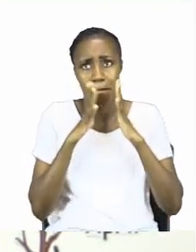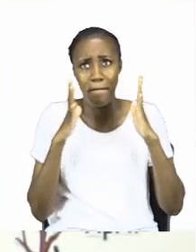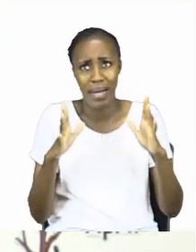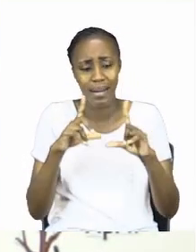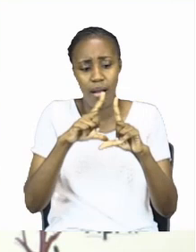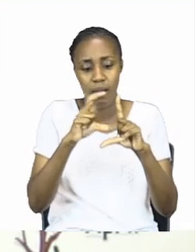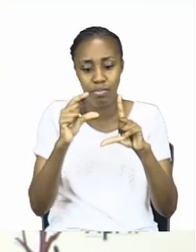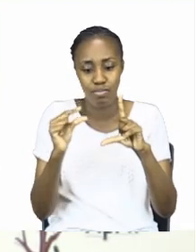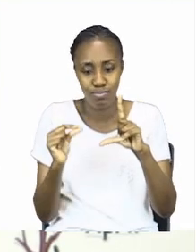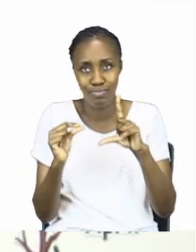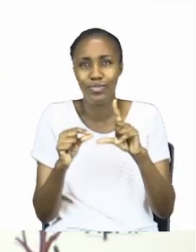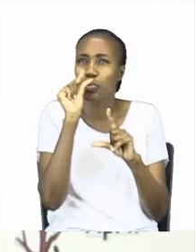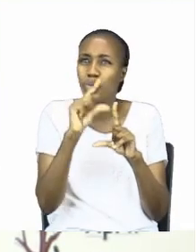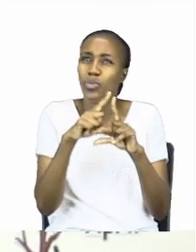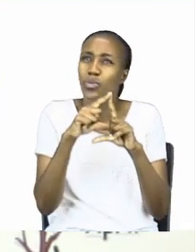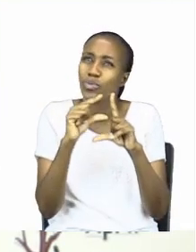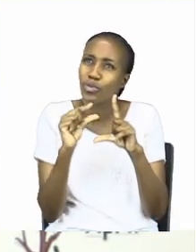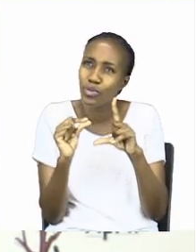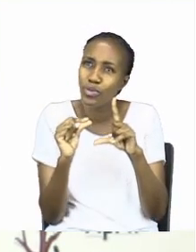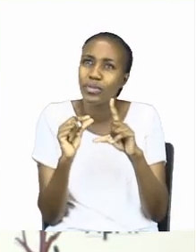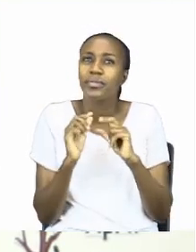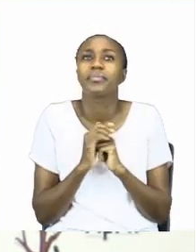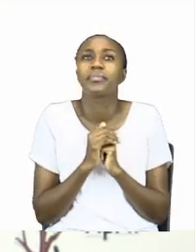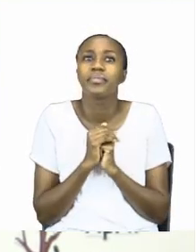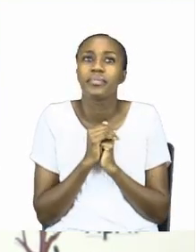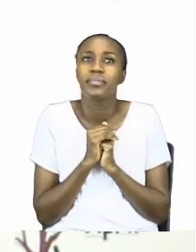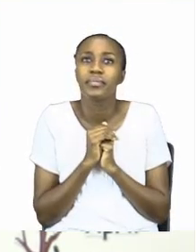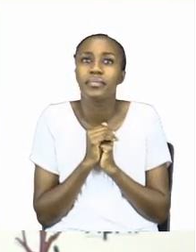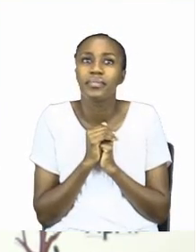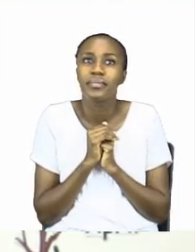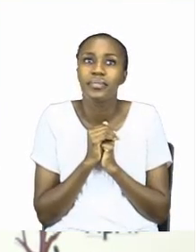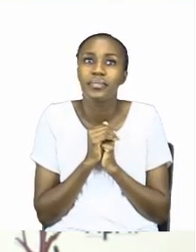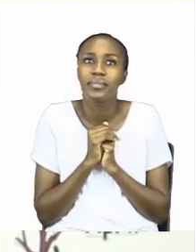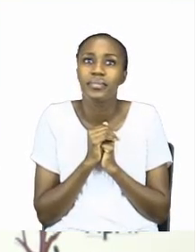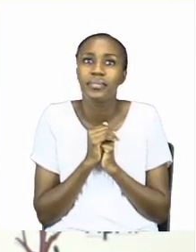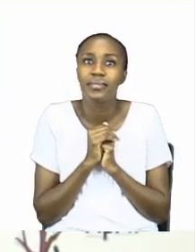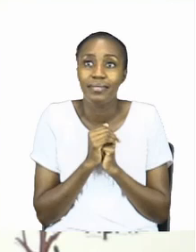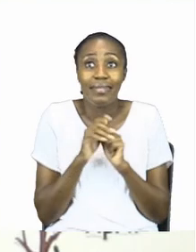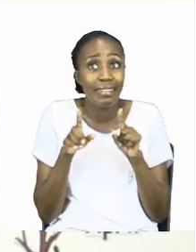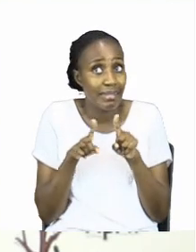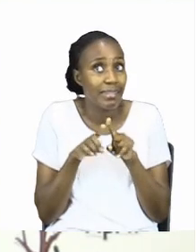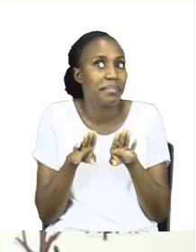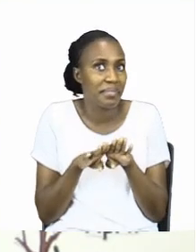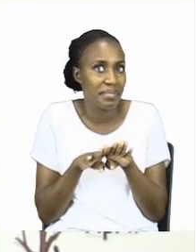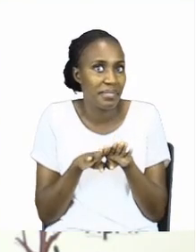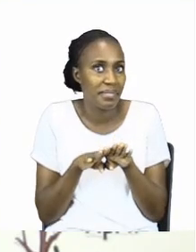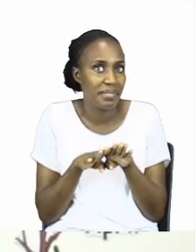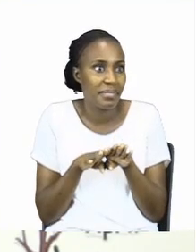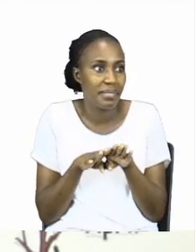and a small leaf, right? Now this is what you have to do also. You can